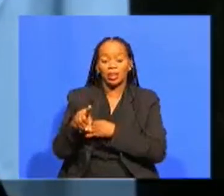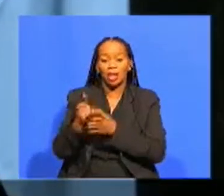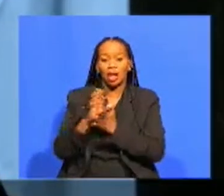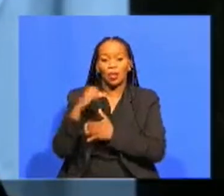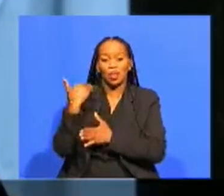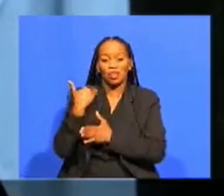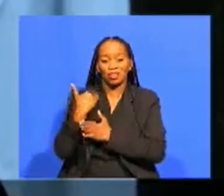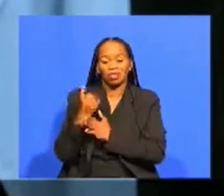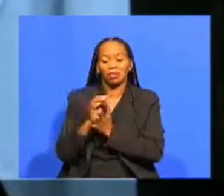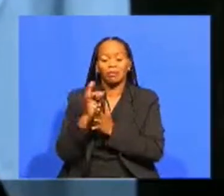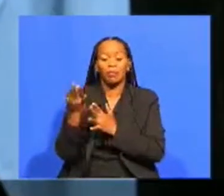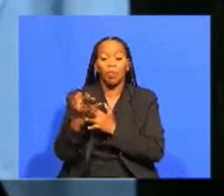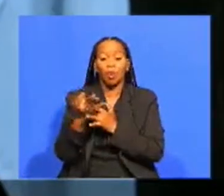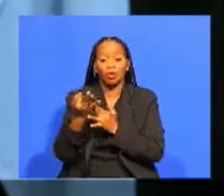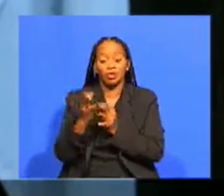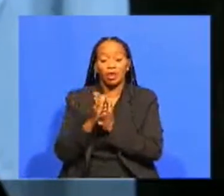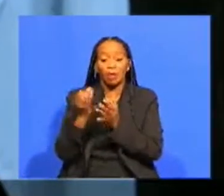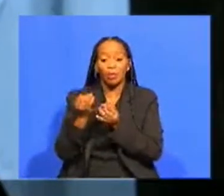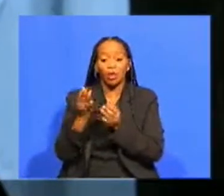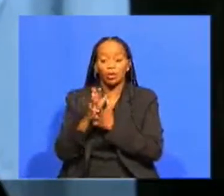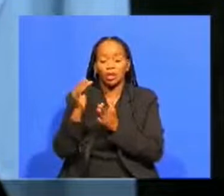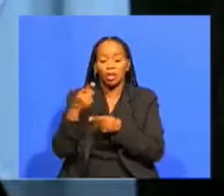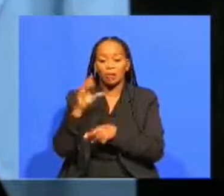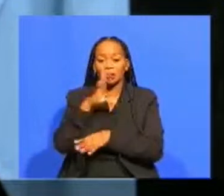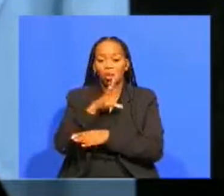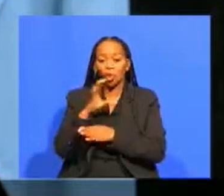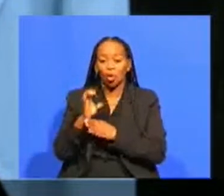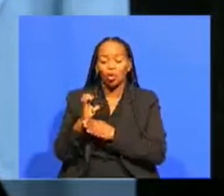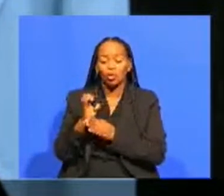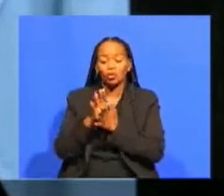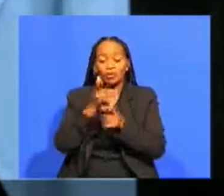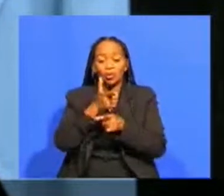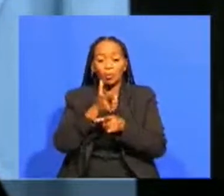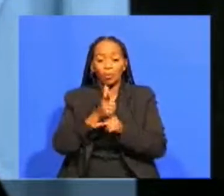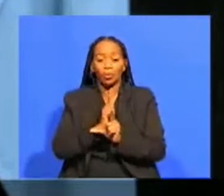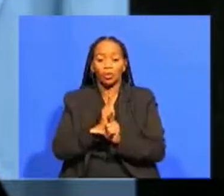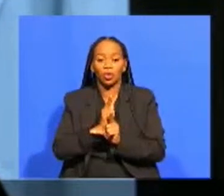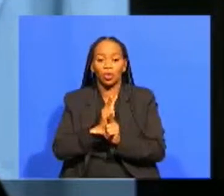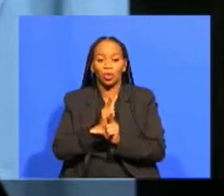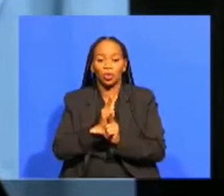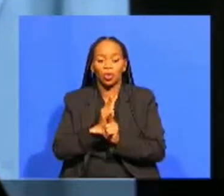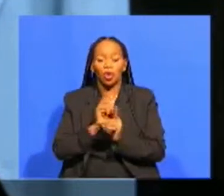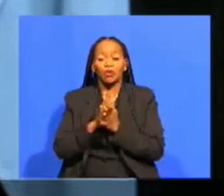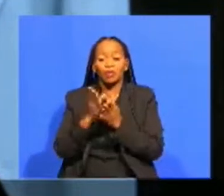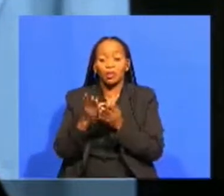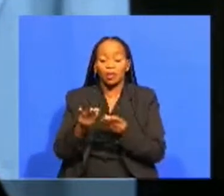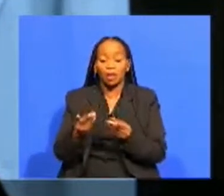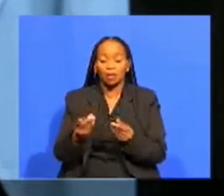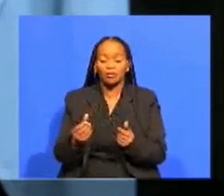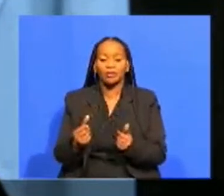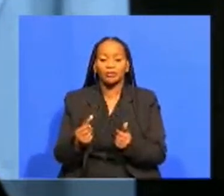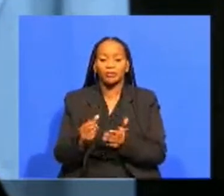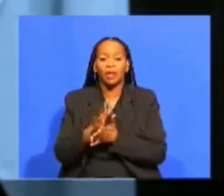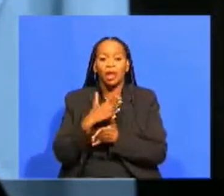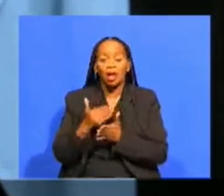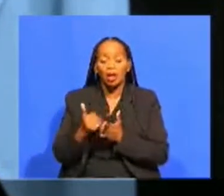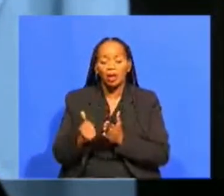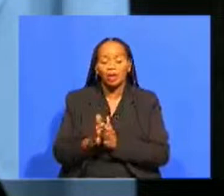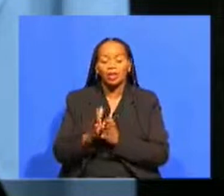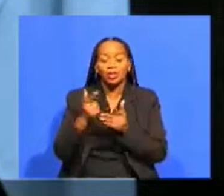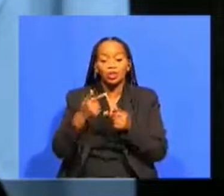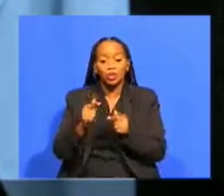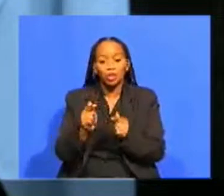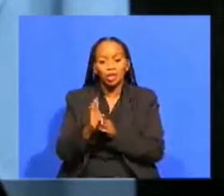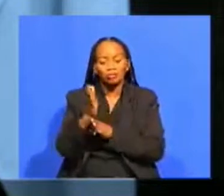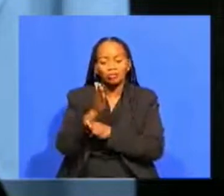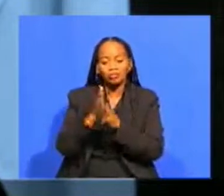profile, most of it is because we have to borrow for recovery and reconstruction